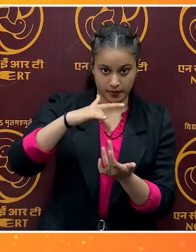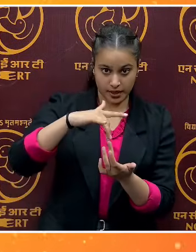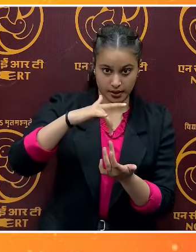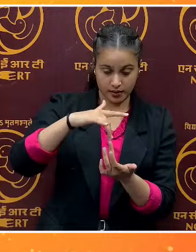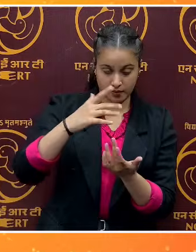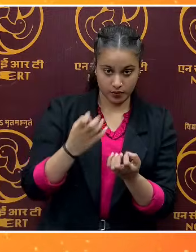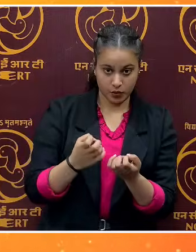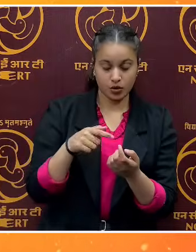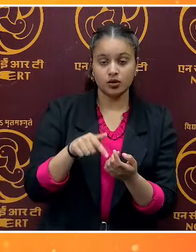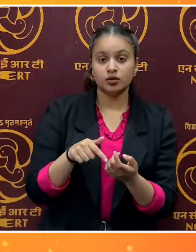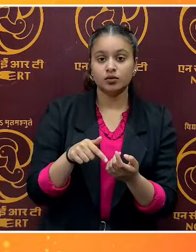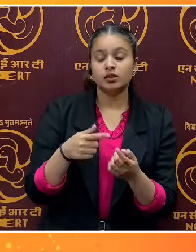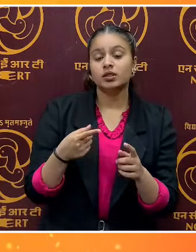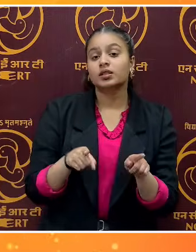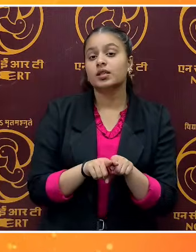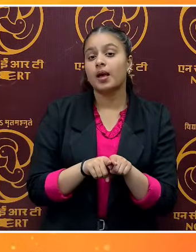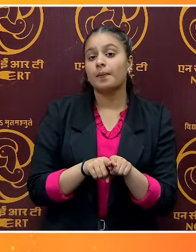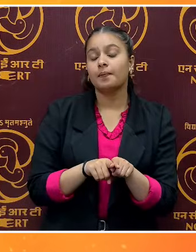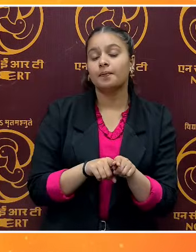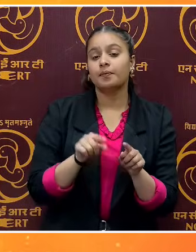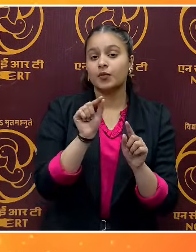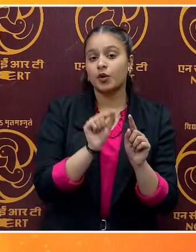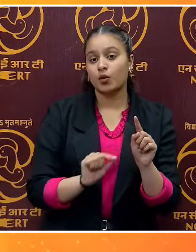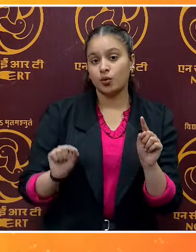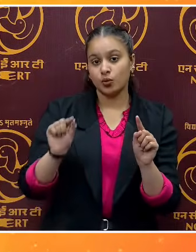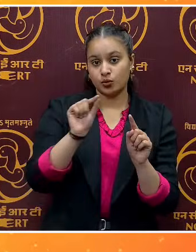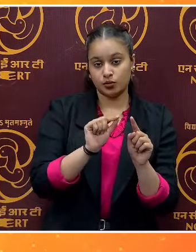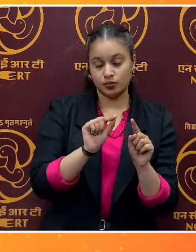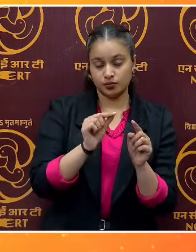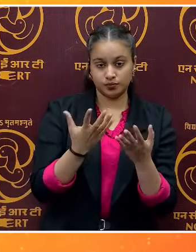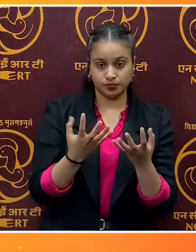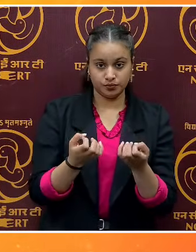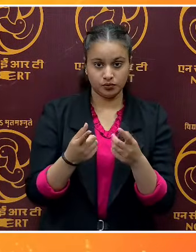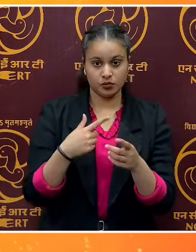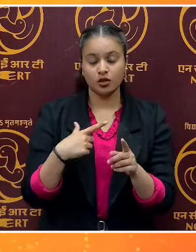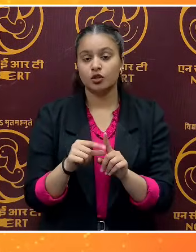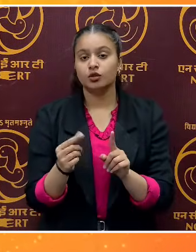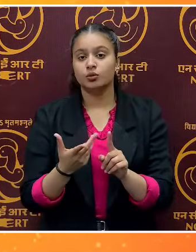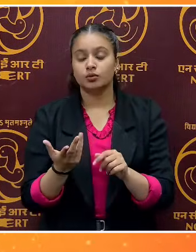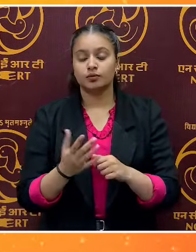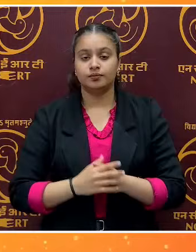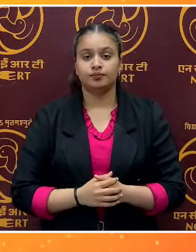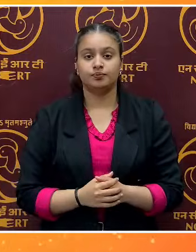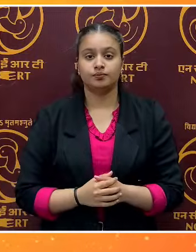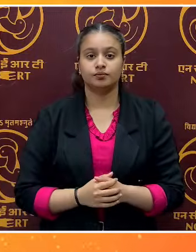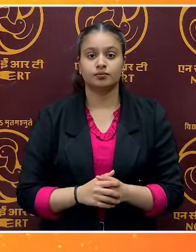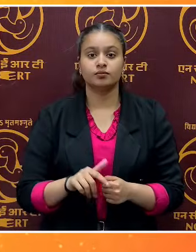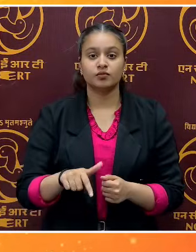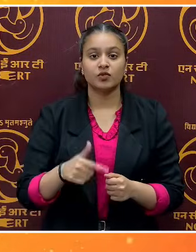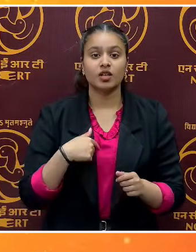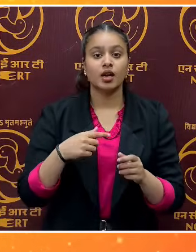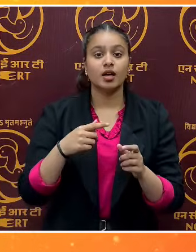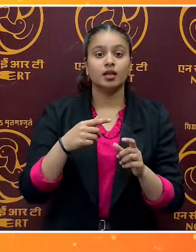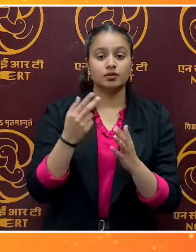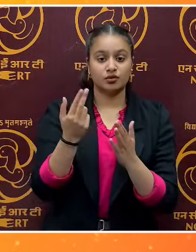square should be same as the center of the circle. For that, what I should do, Renuji, I will draw